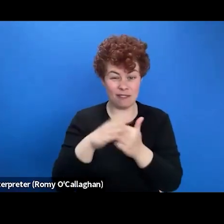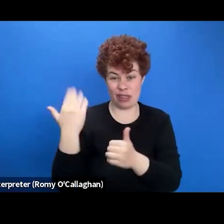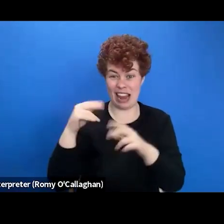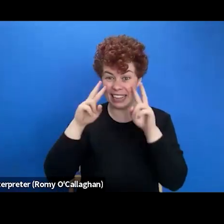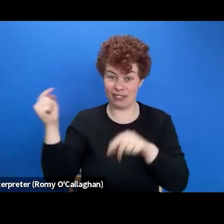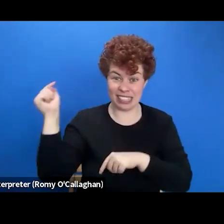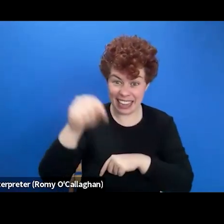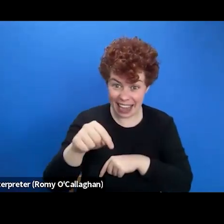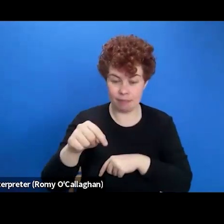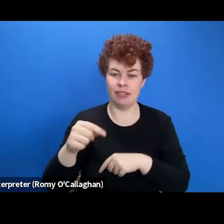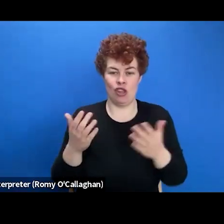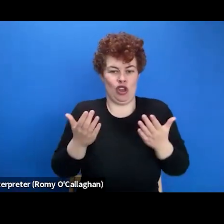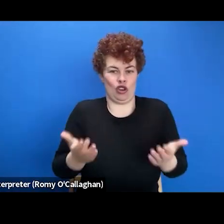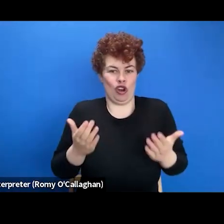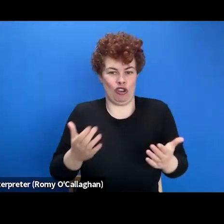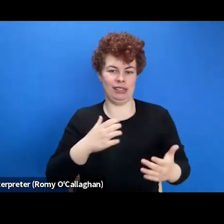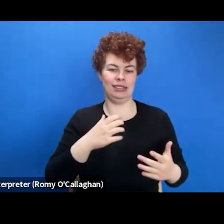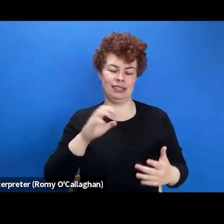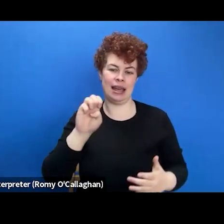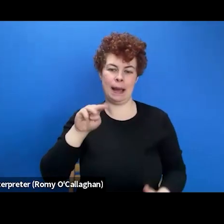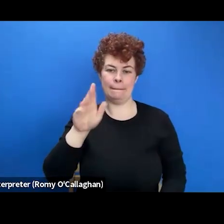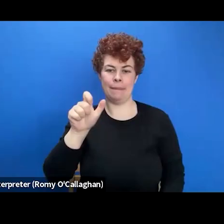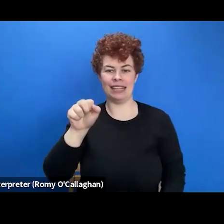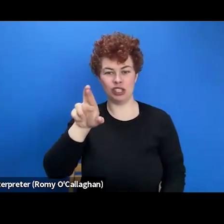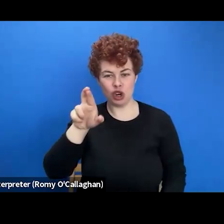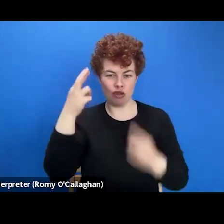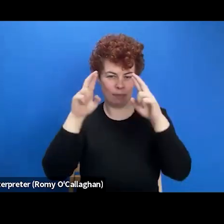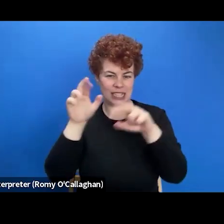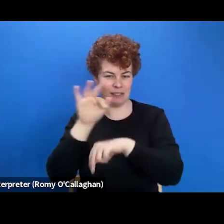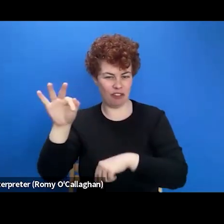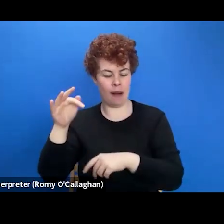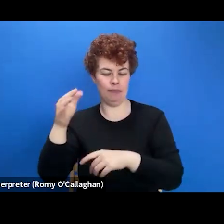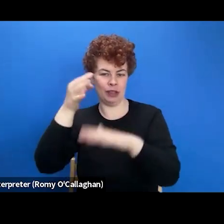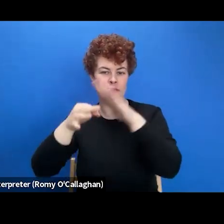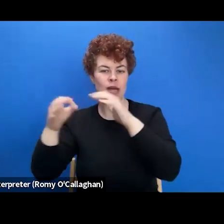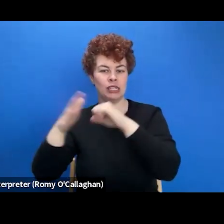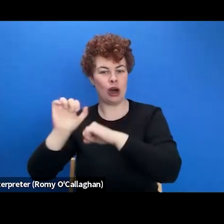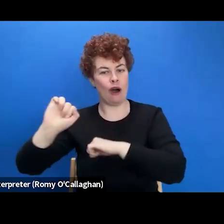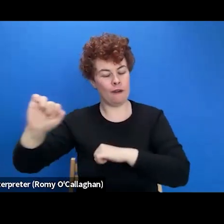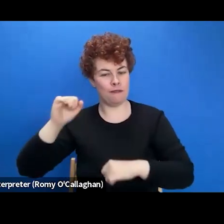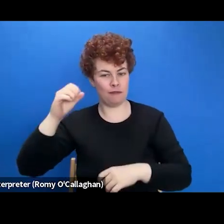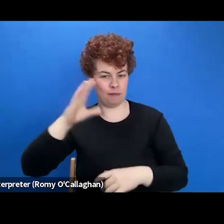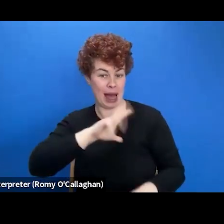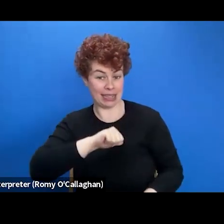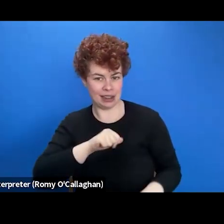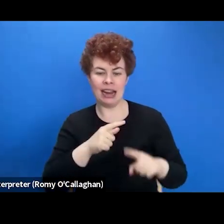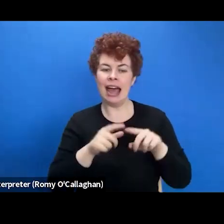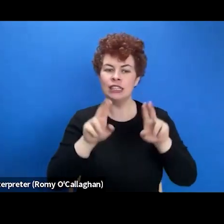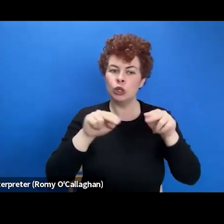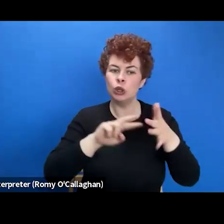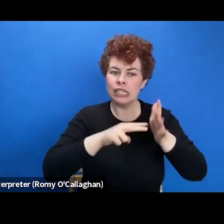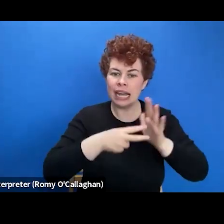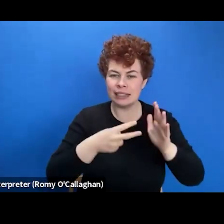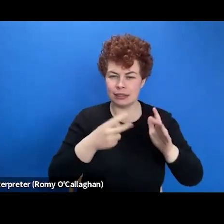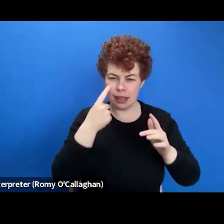the current Palestinian ambassador, Gillan. And out of those new relationships, new tactics come, or new ways of